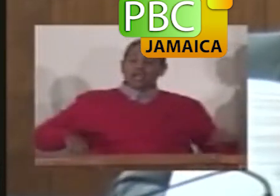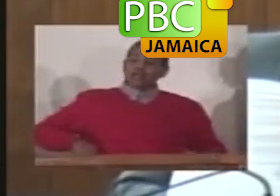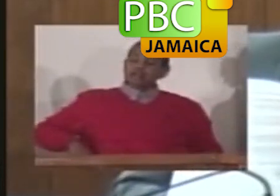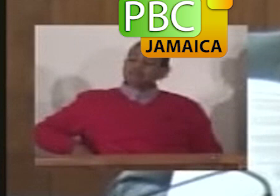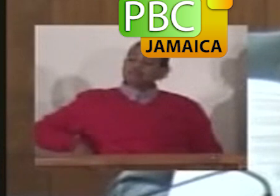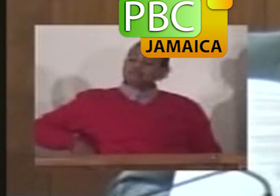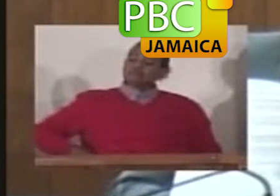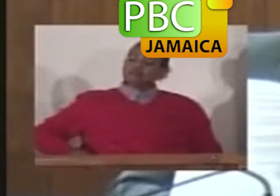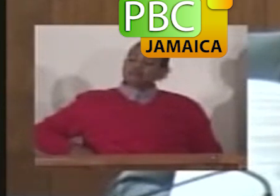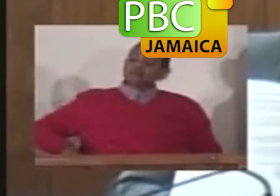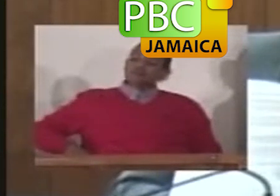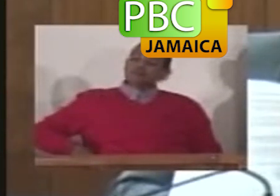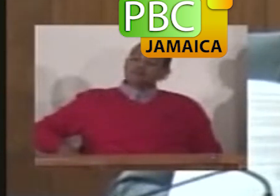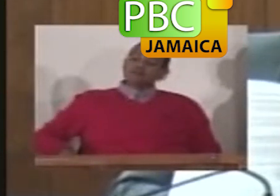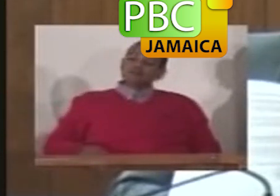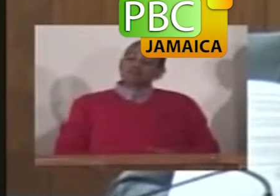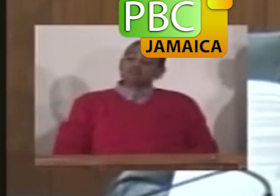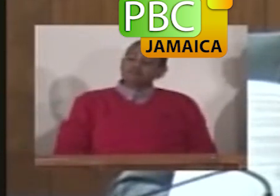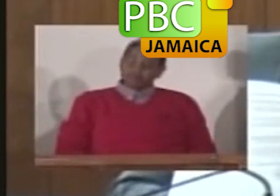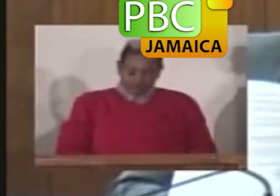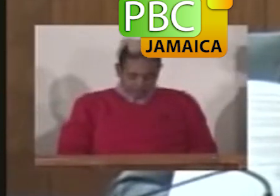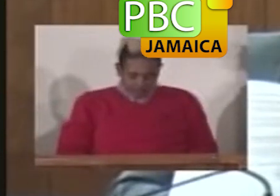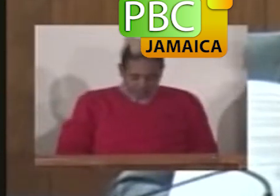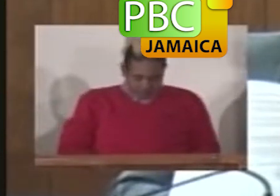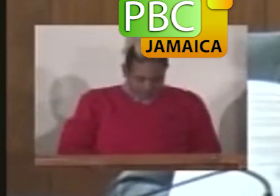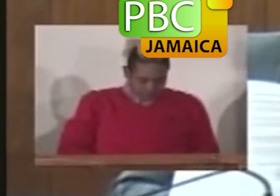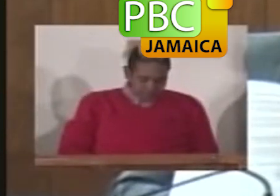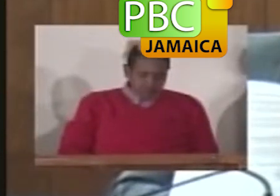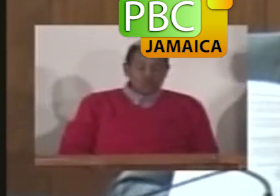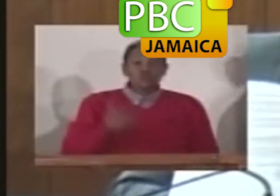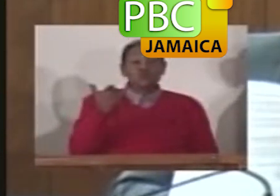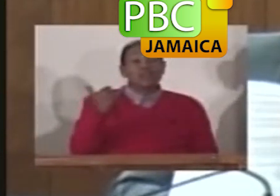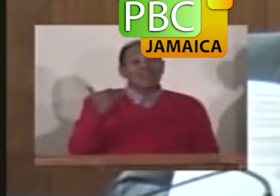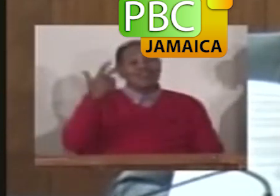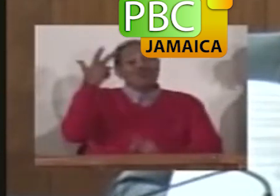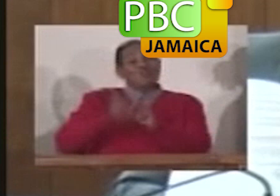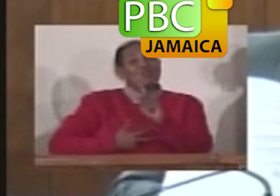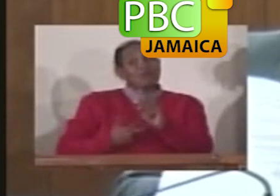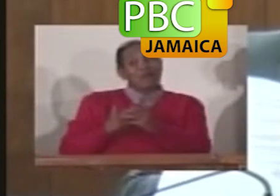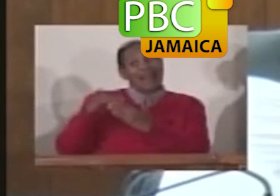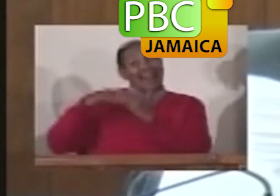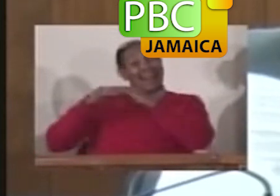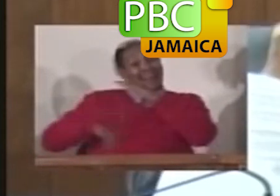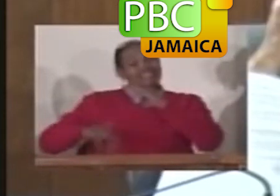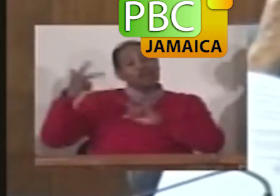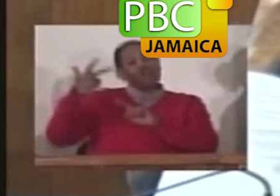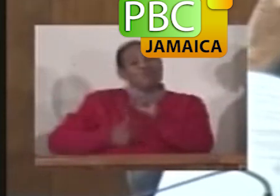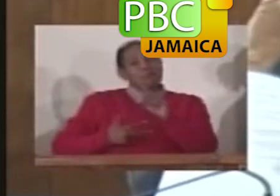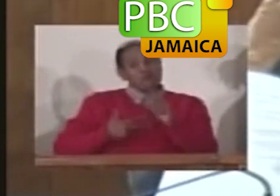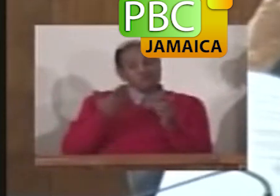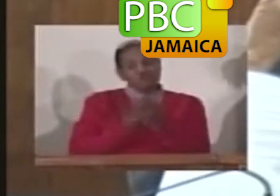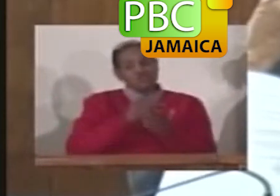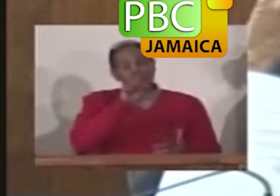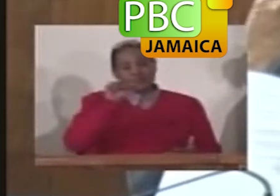Today, we are less than 3 months away from 2020, and the global progress